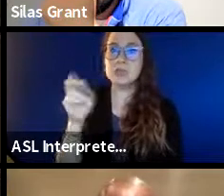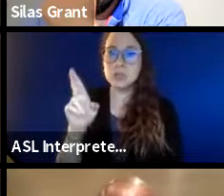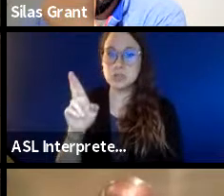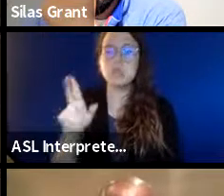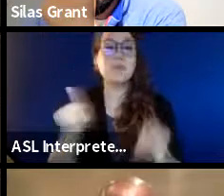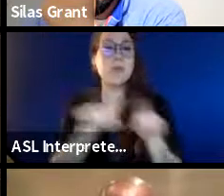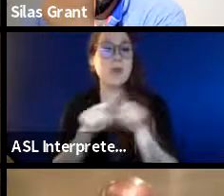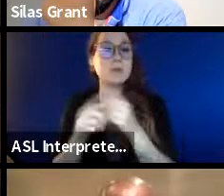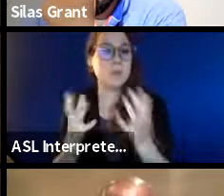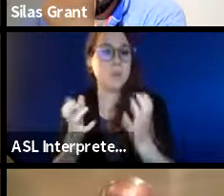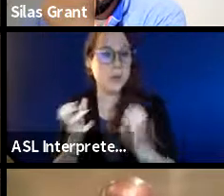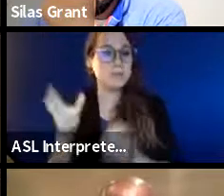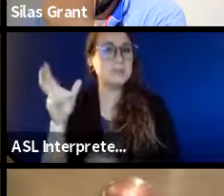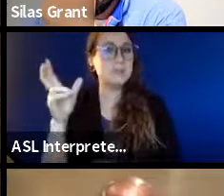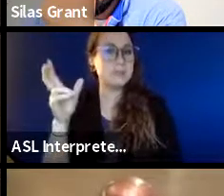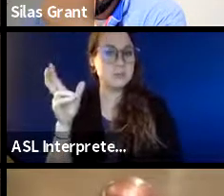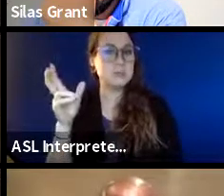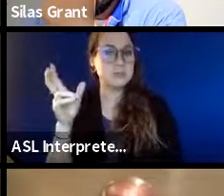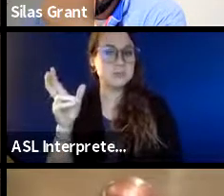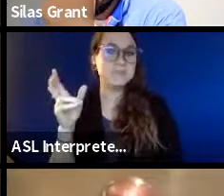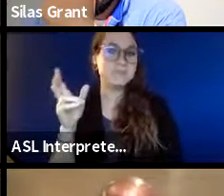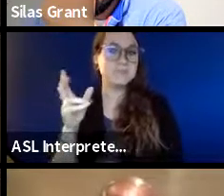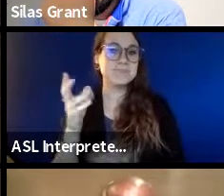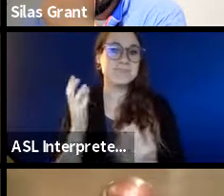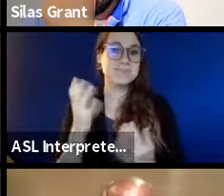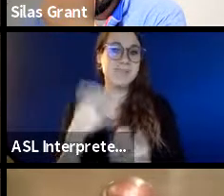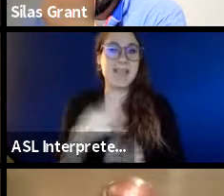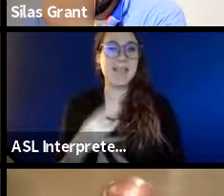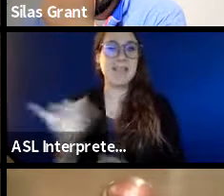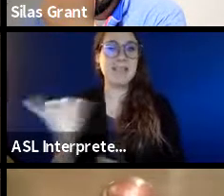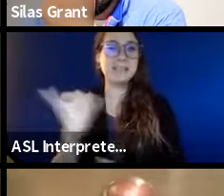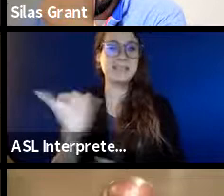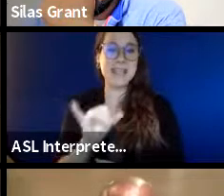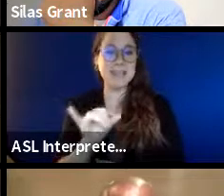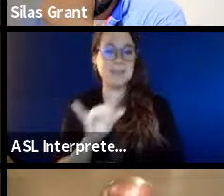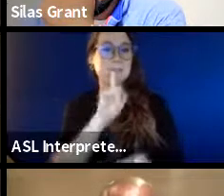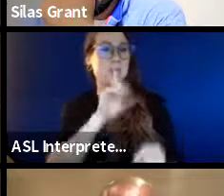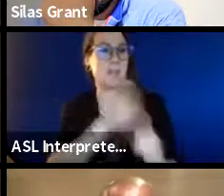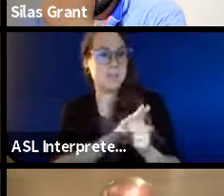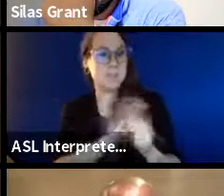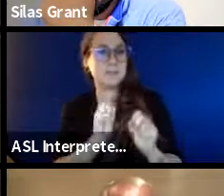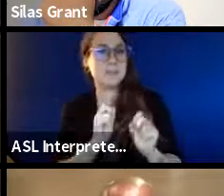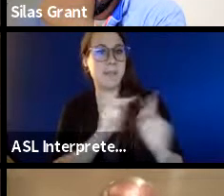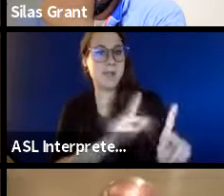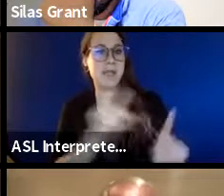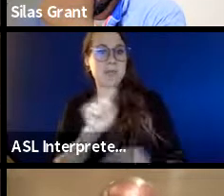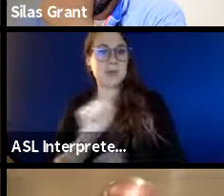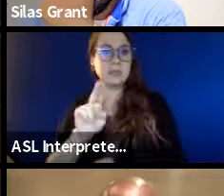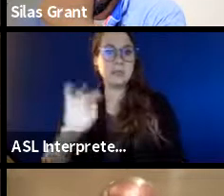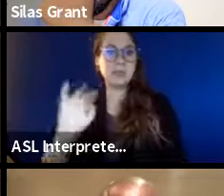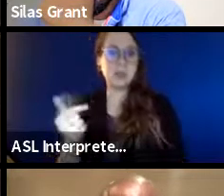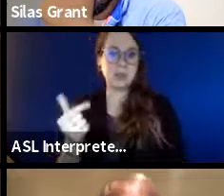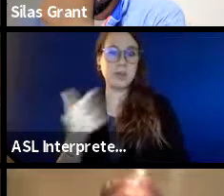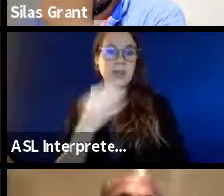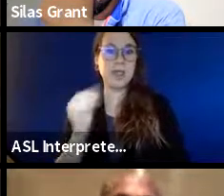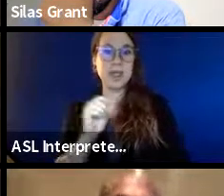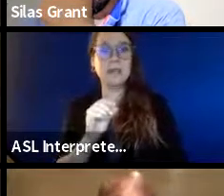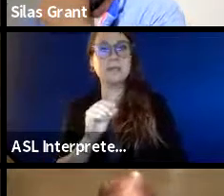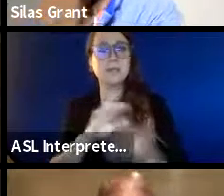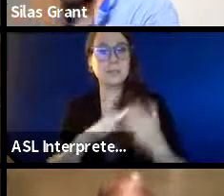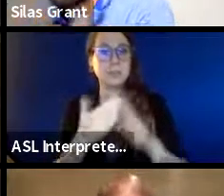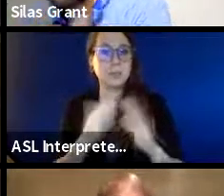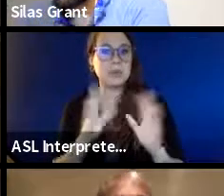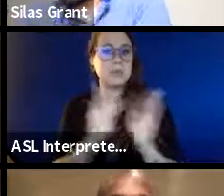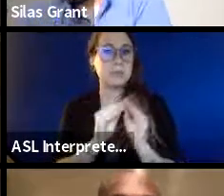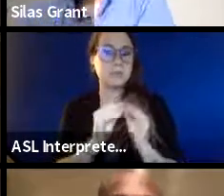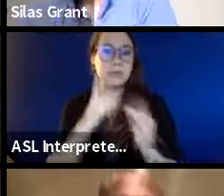like to hear the same pledge from you to return to our Zoning and Development Committee meeting because we are very excited about the